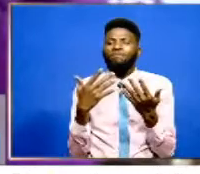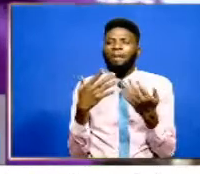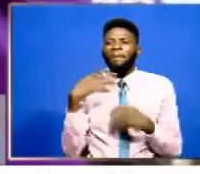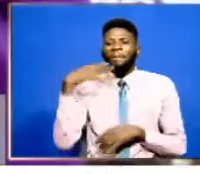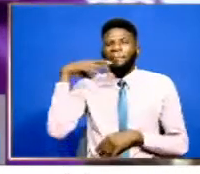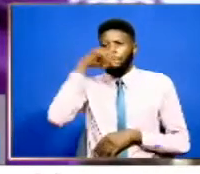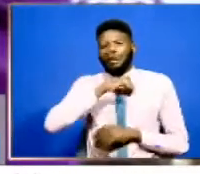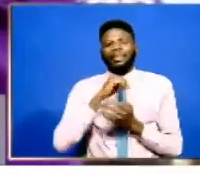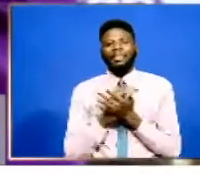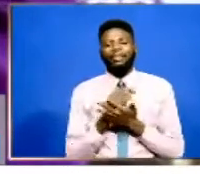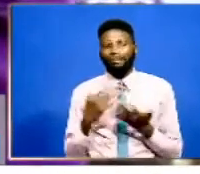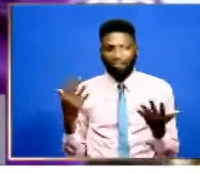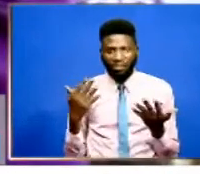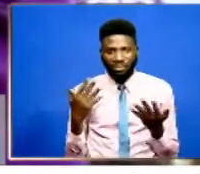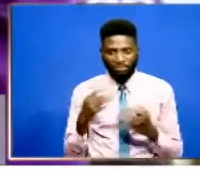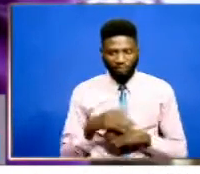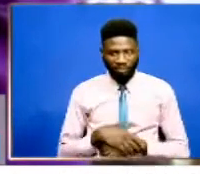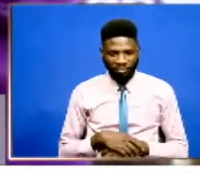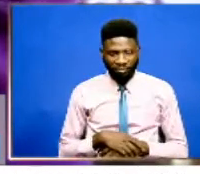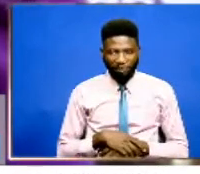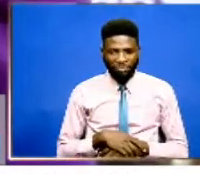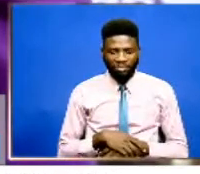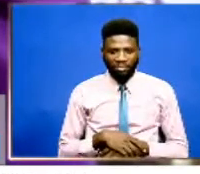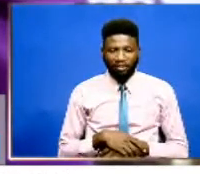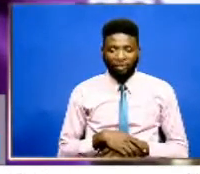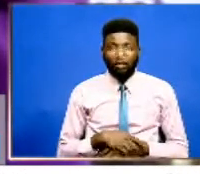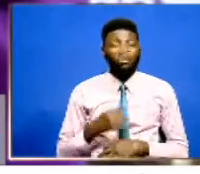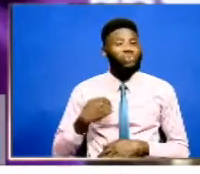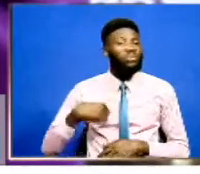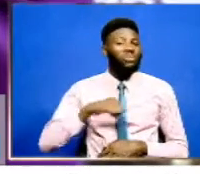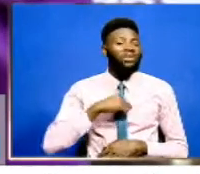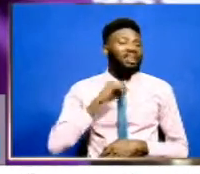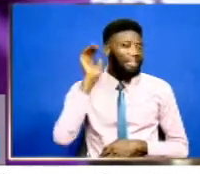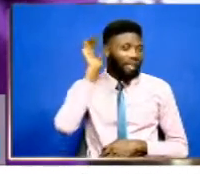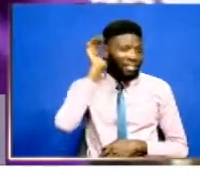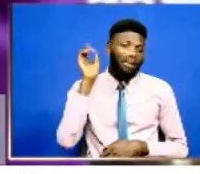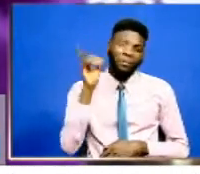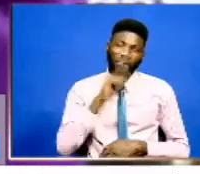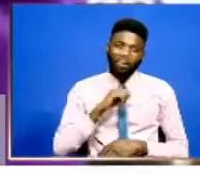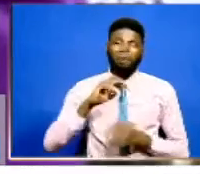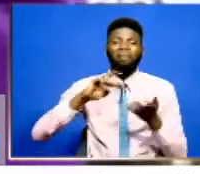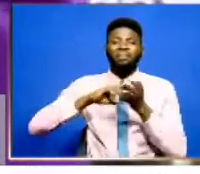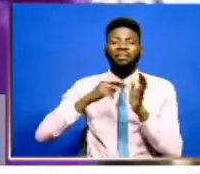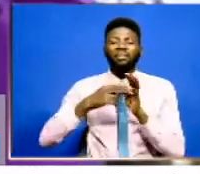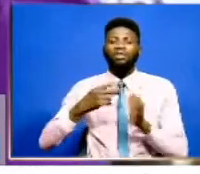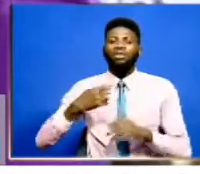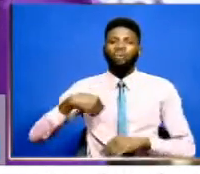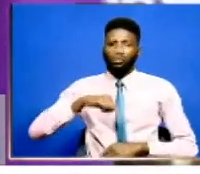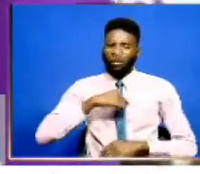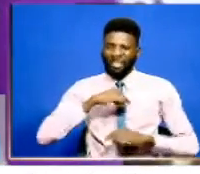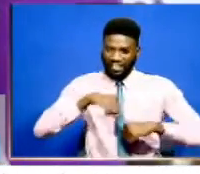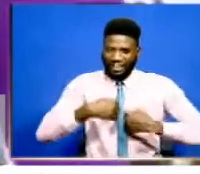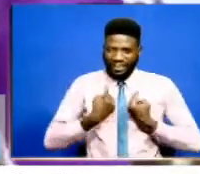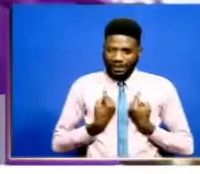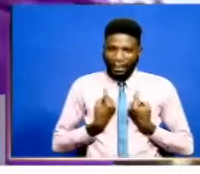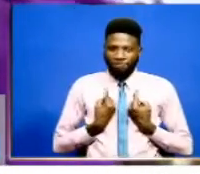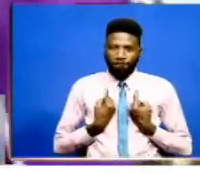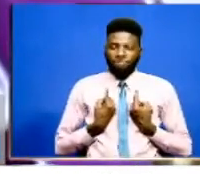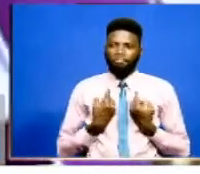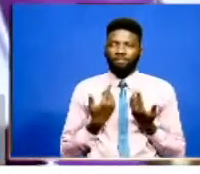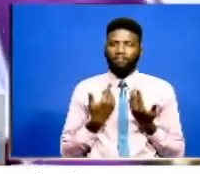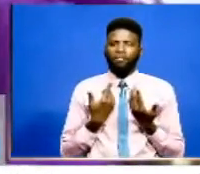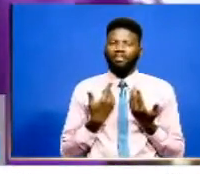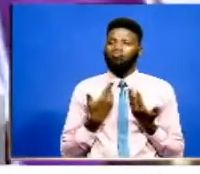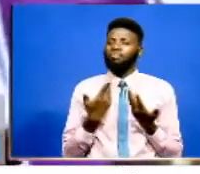many other times this being repeated, that we are denying ourselves so that our hearts can